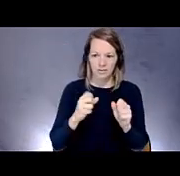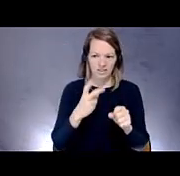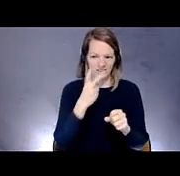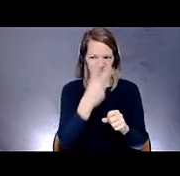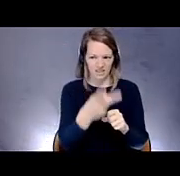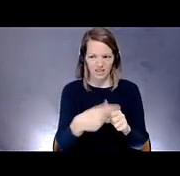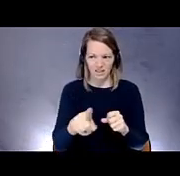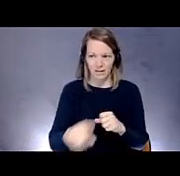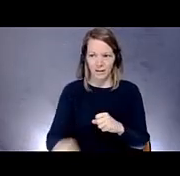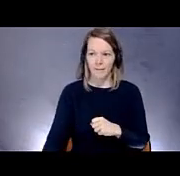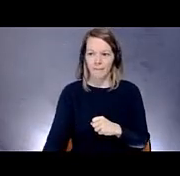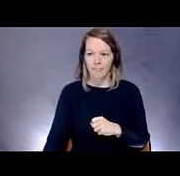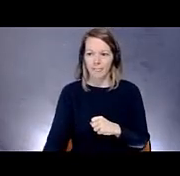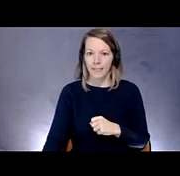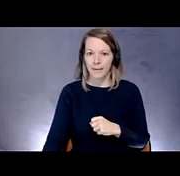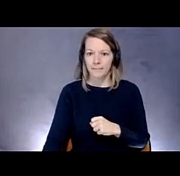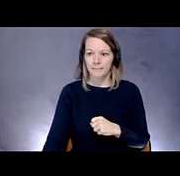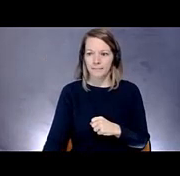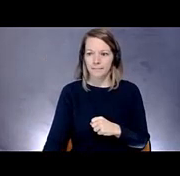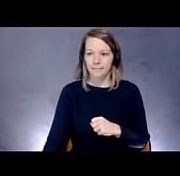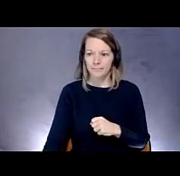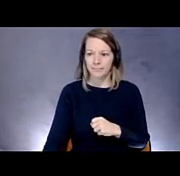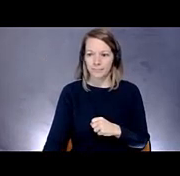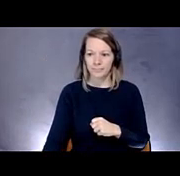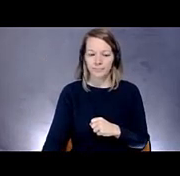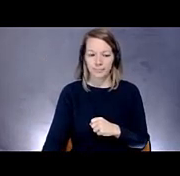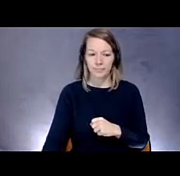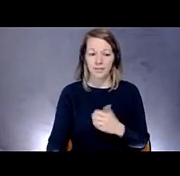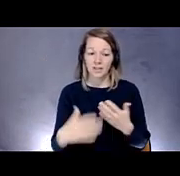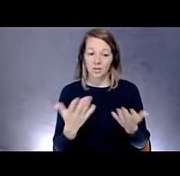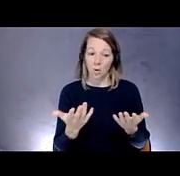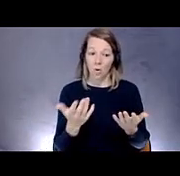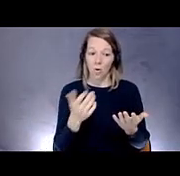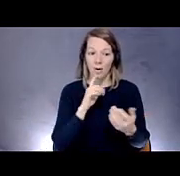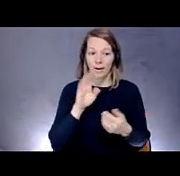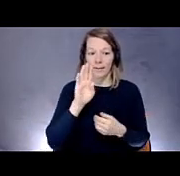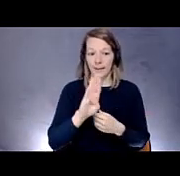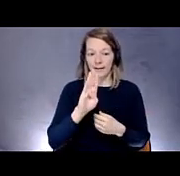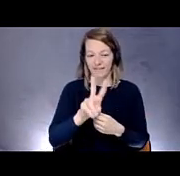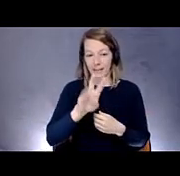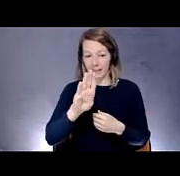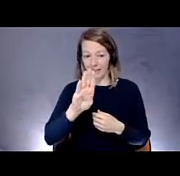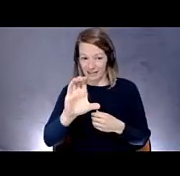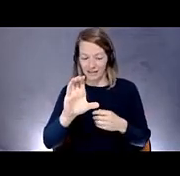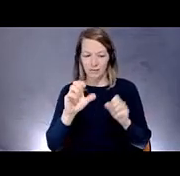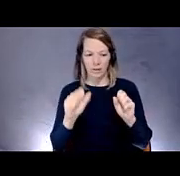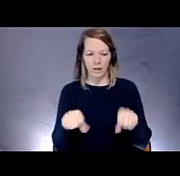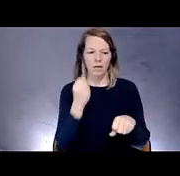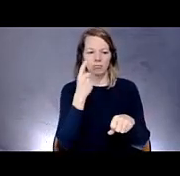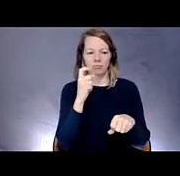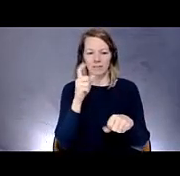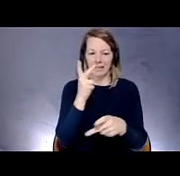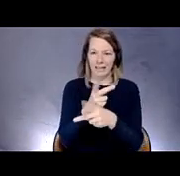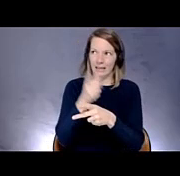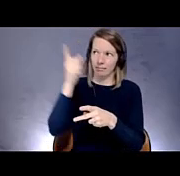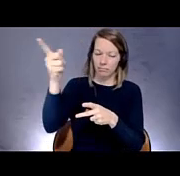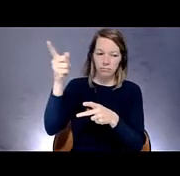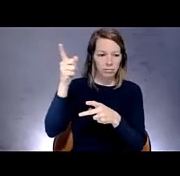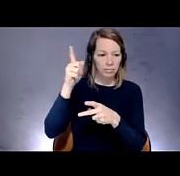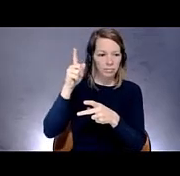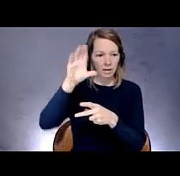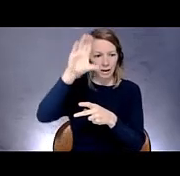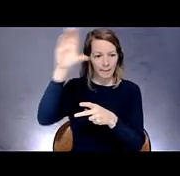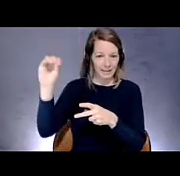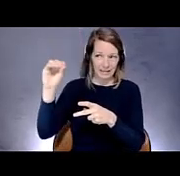some examples there on the right side of the slide. So VBCs enable us to better hold manufacturers financially